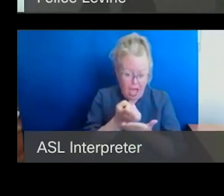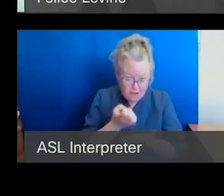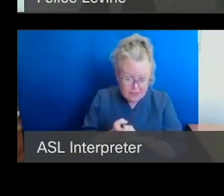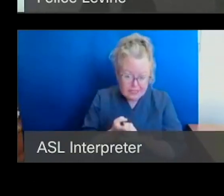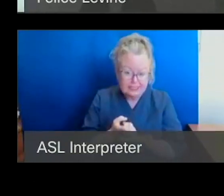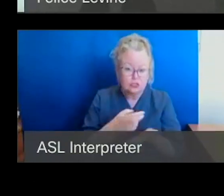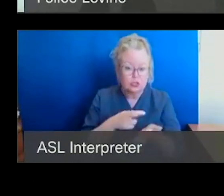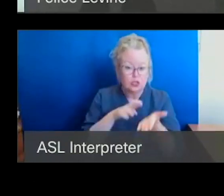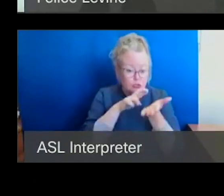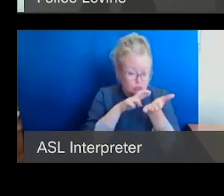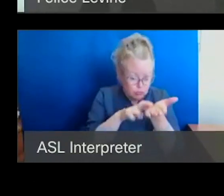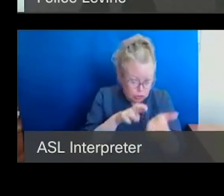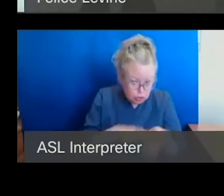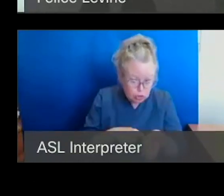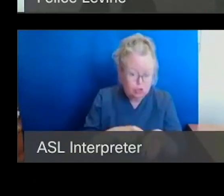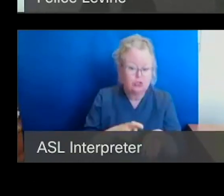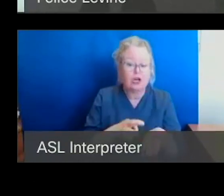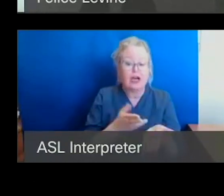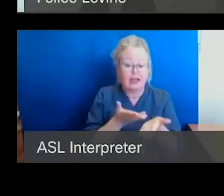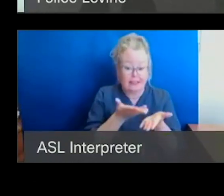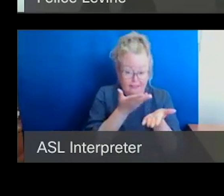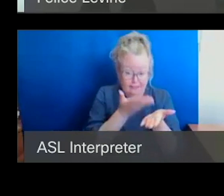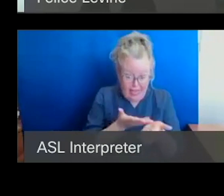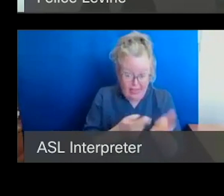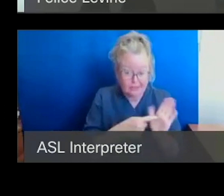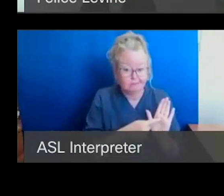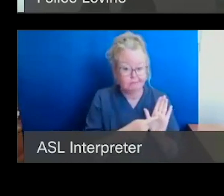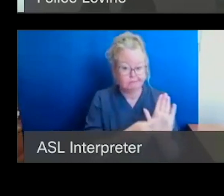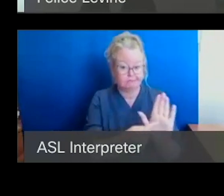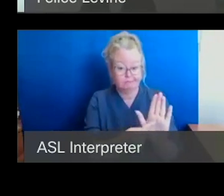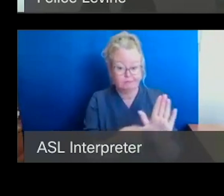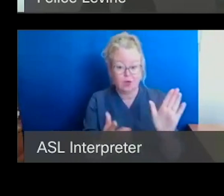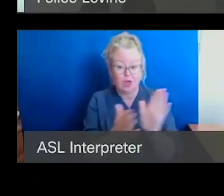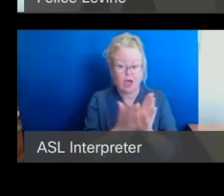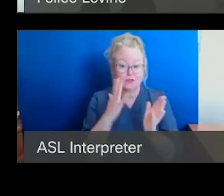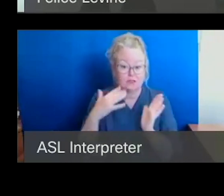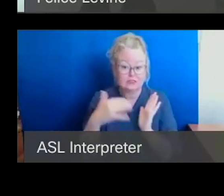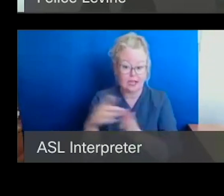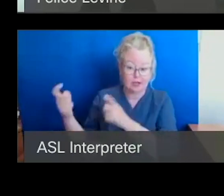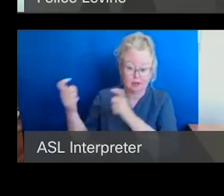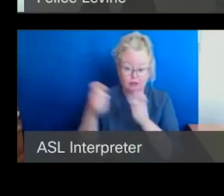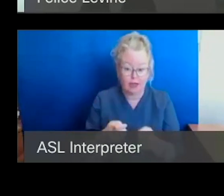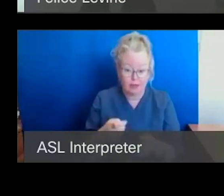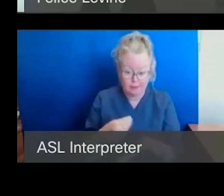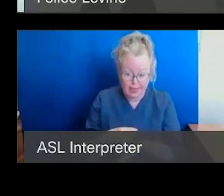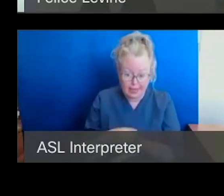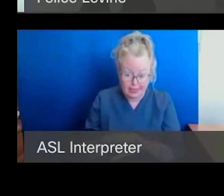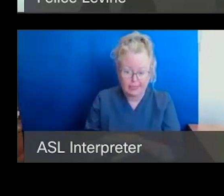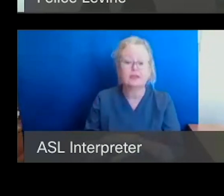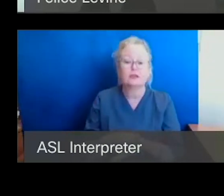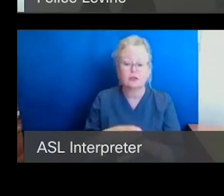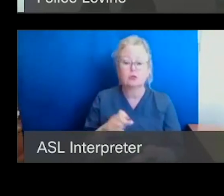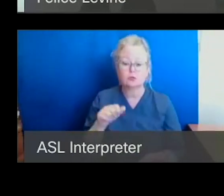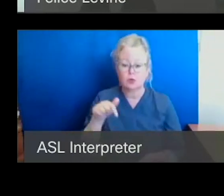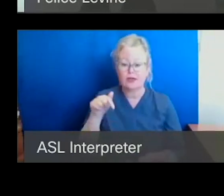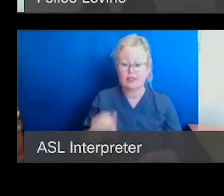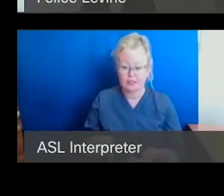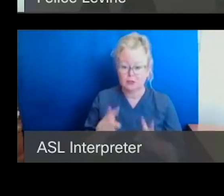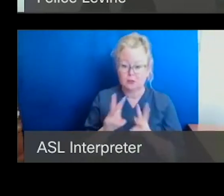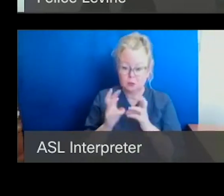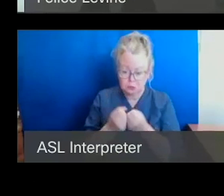at the state level. This is a wonderful opportunity that IES is offering. And with this and many